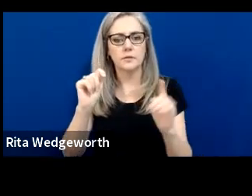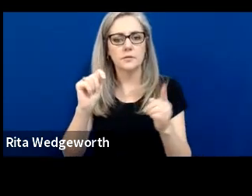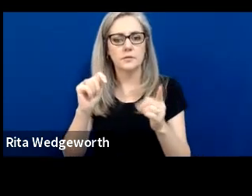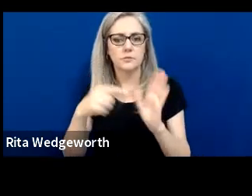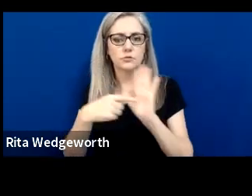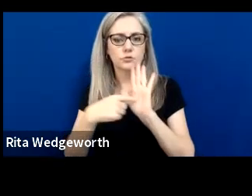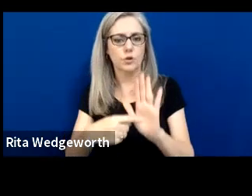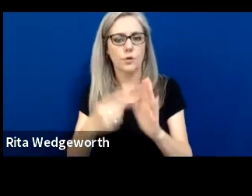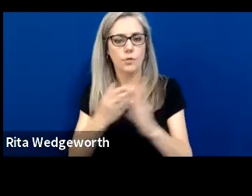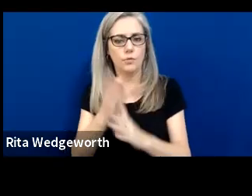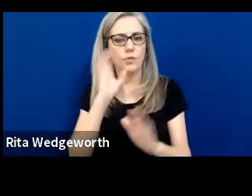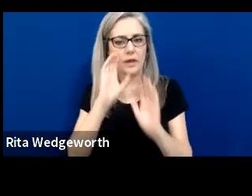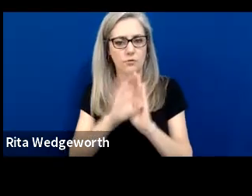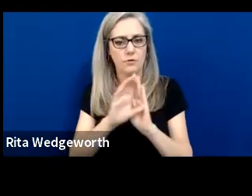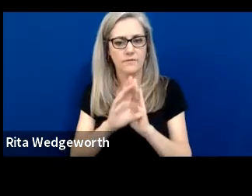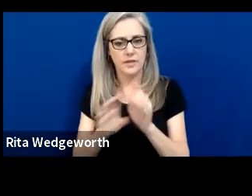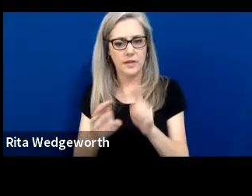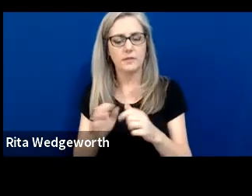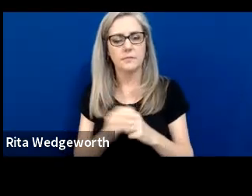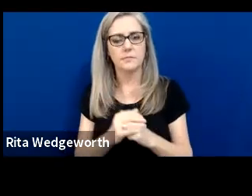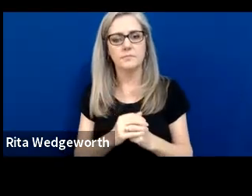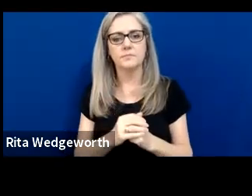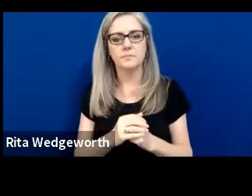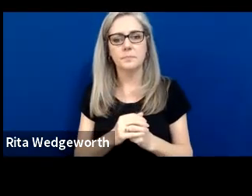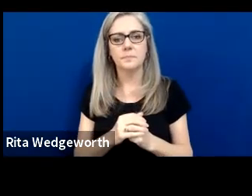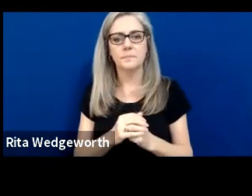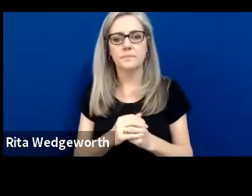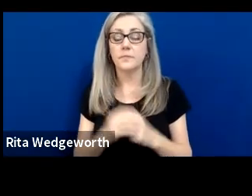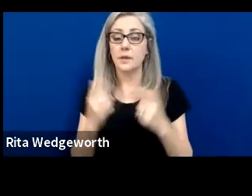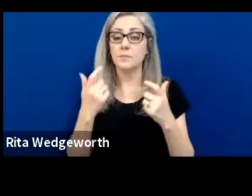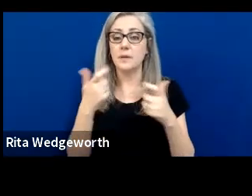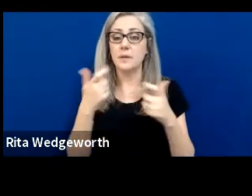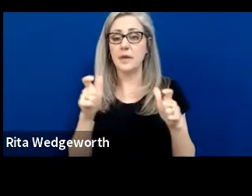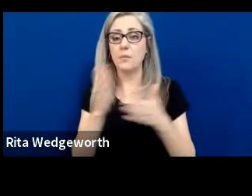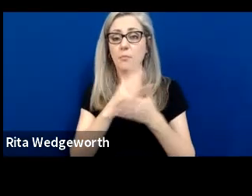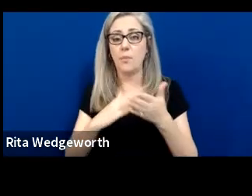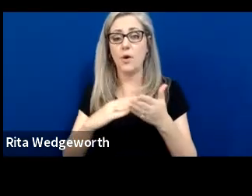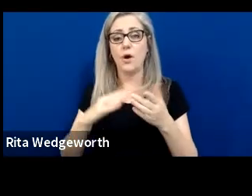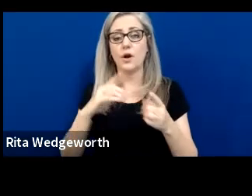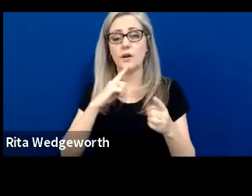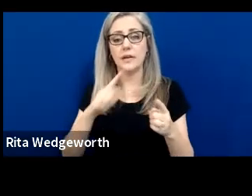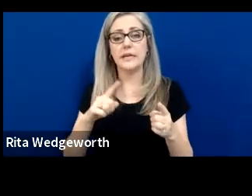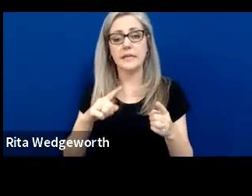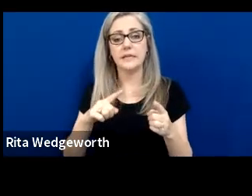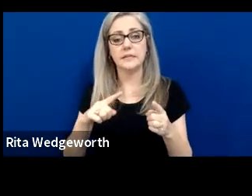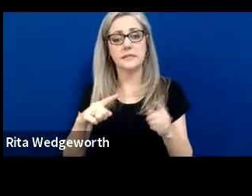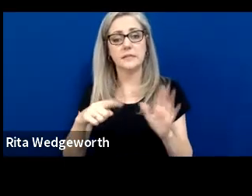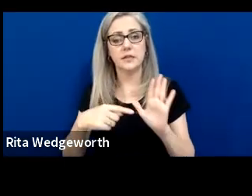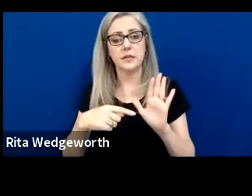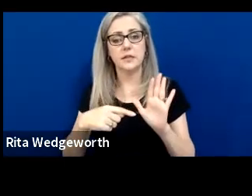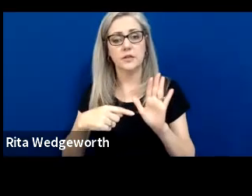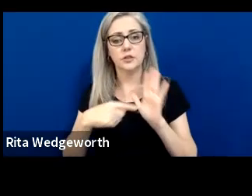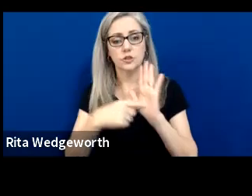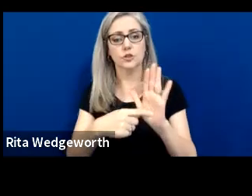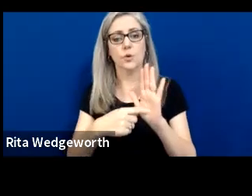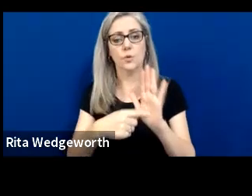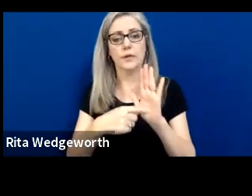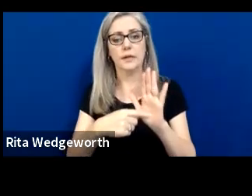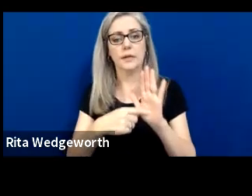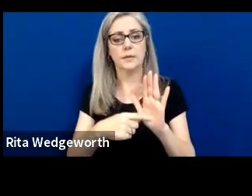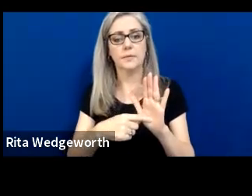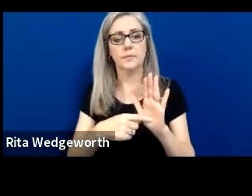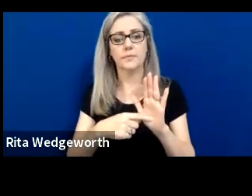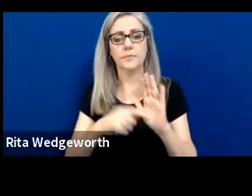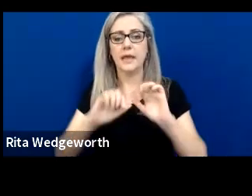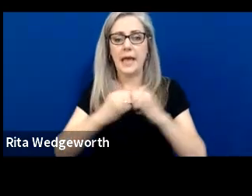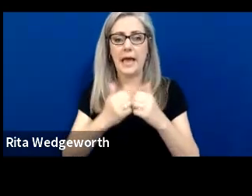And obviously a big feature of this is the circulation around the site, showing you know, the ways